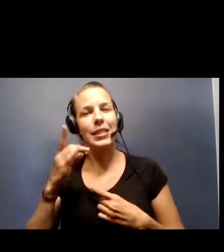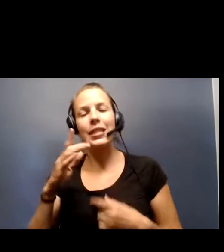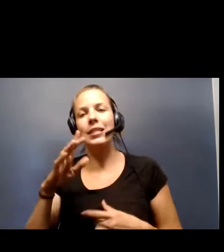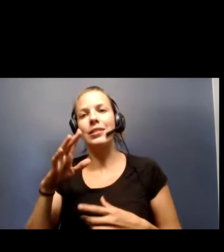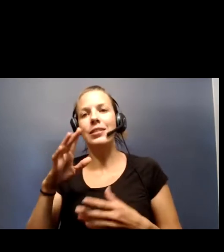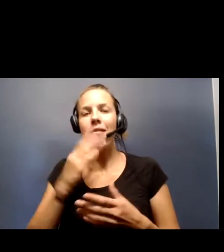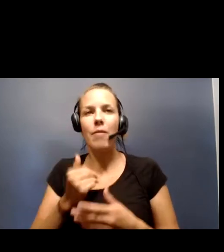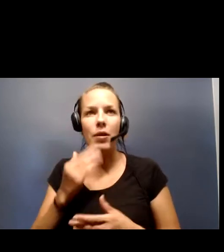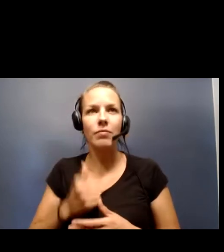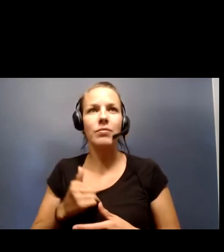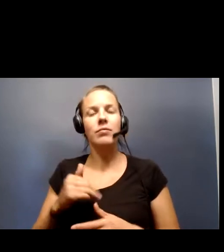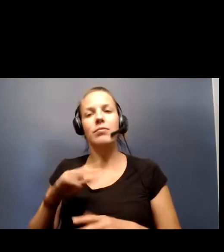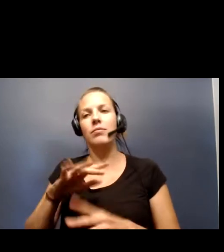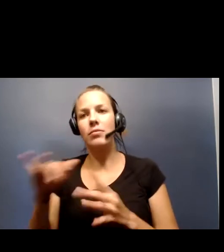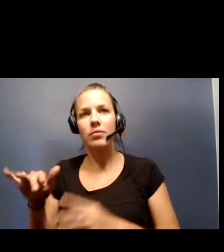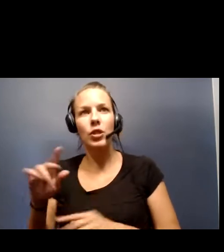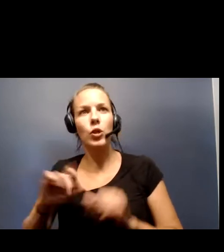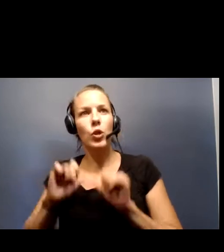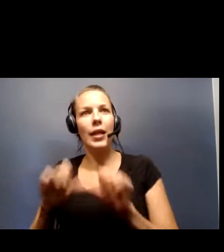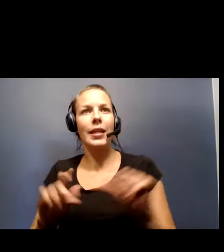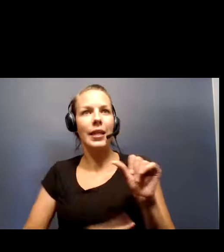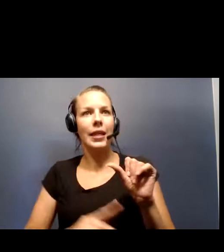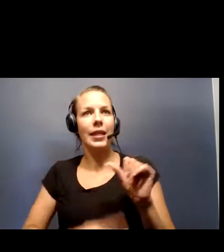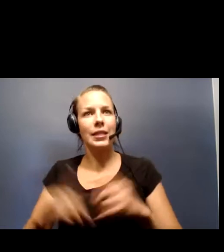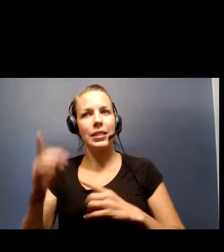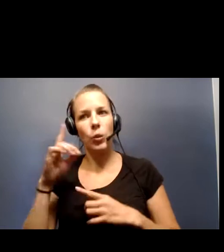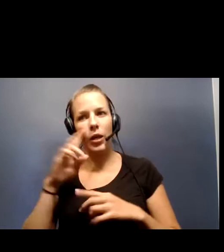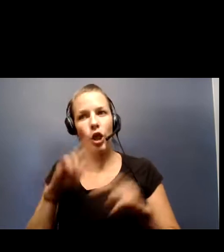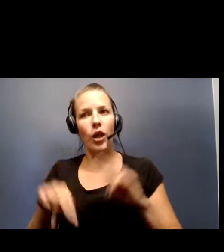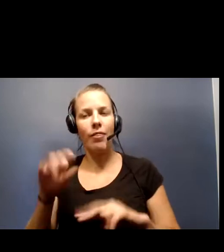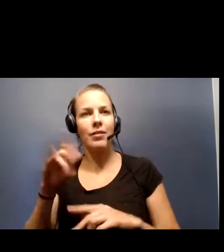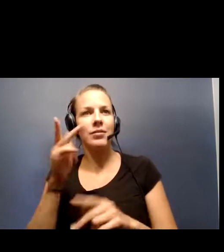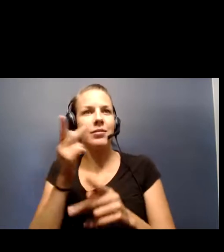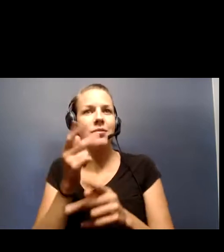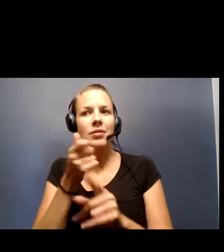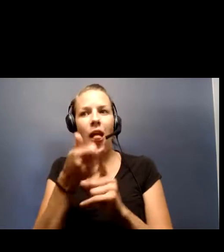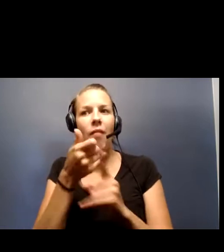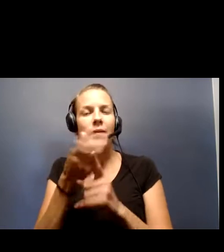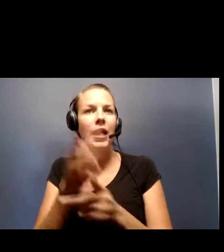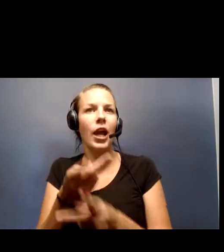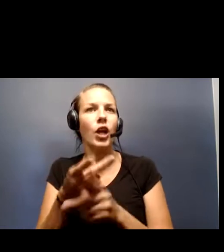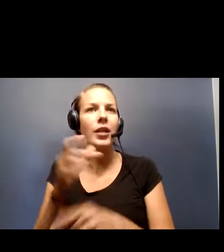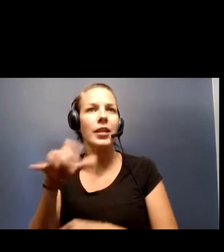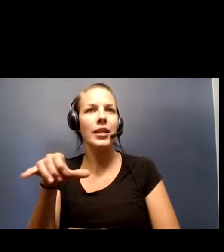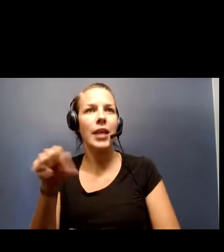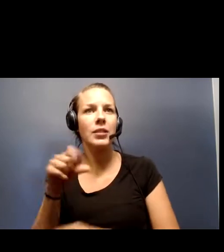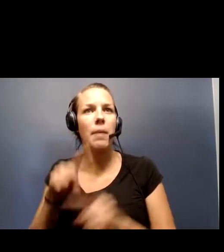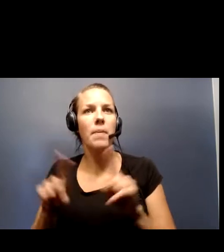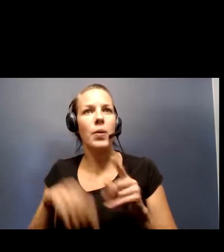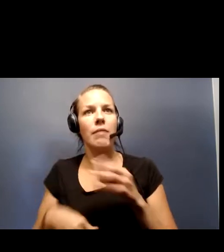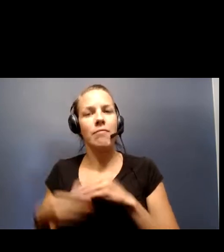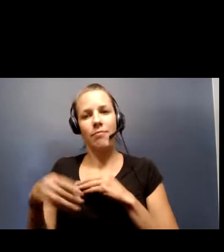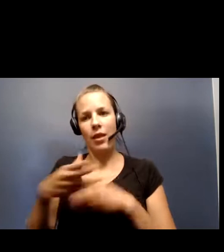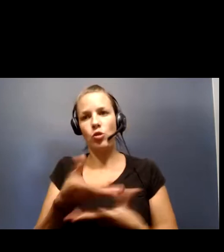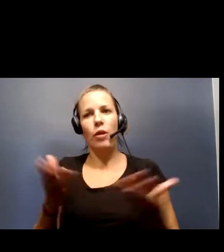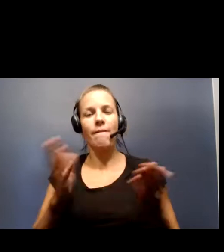pressure, chronic kidney disease. So we can look at some of this as self-care, but we can also maybe extend this into our families and our